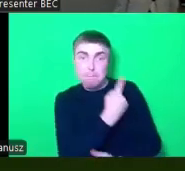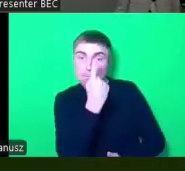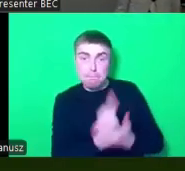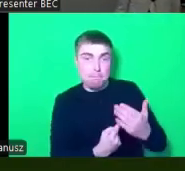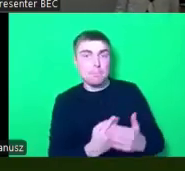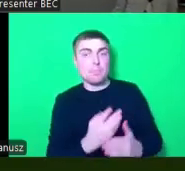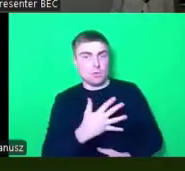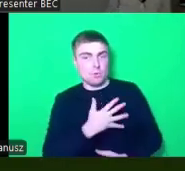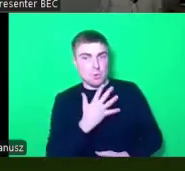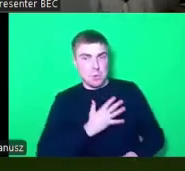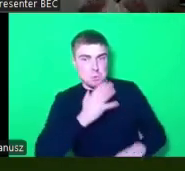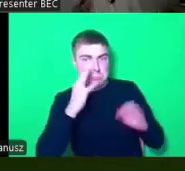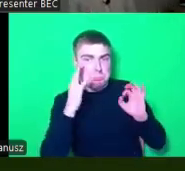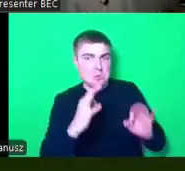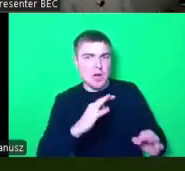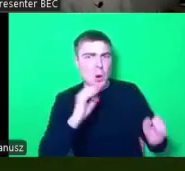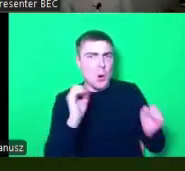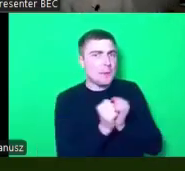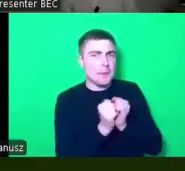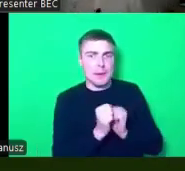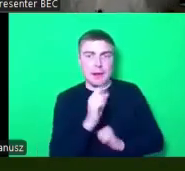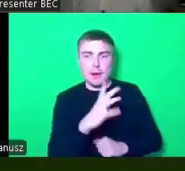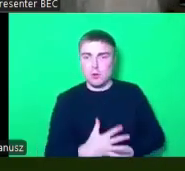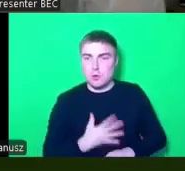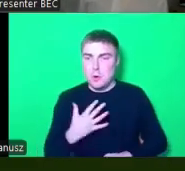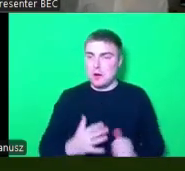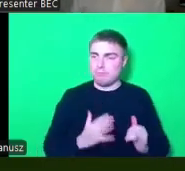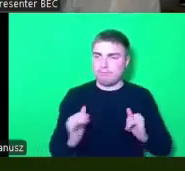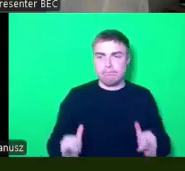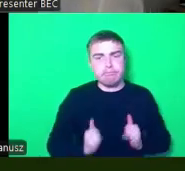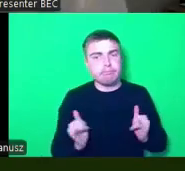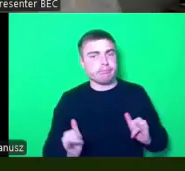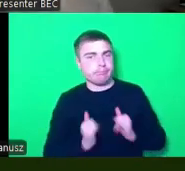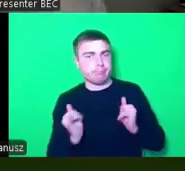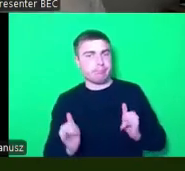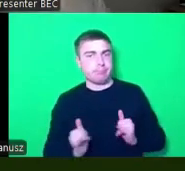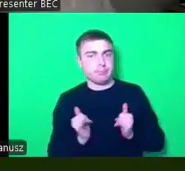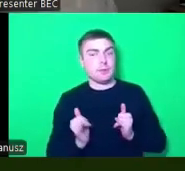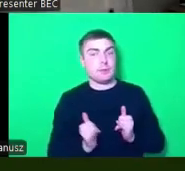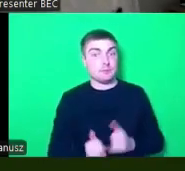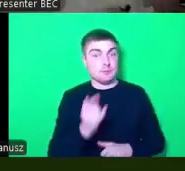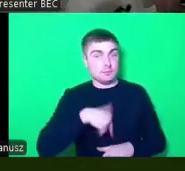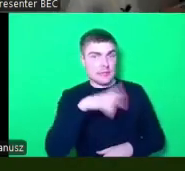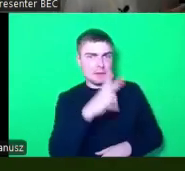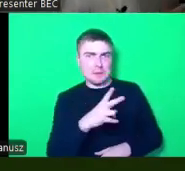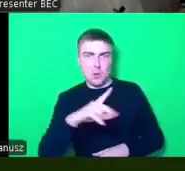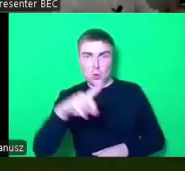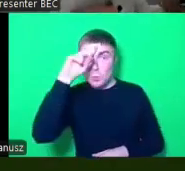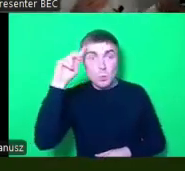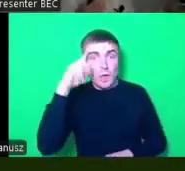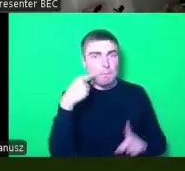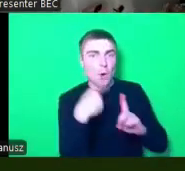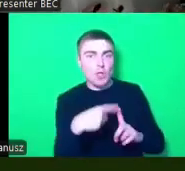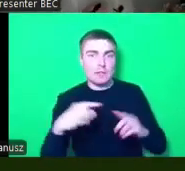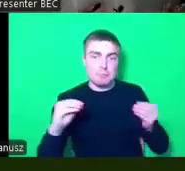fact that they felt cold, they also felt comfortable. So there's a positive association. If you come in the forest, you